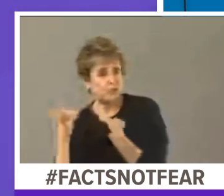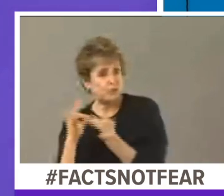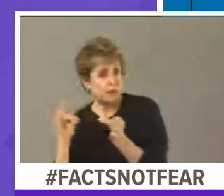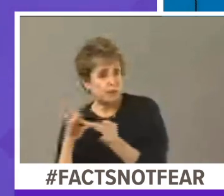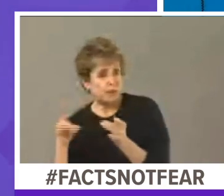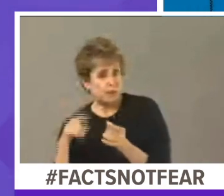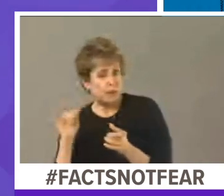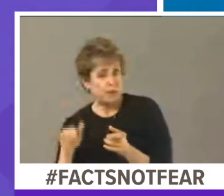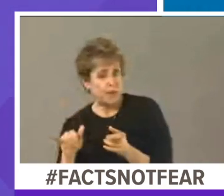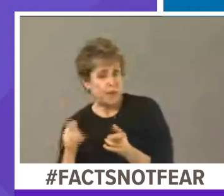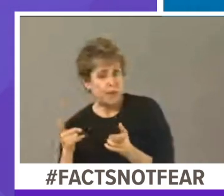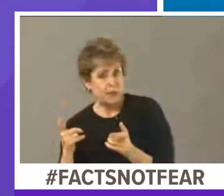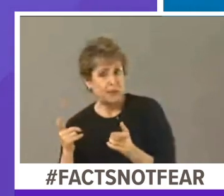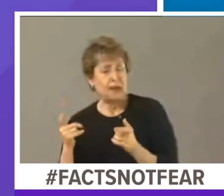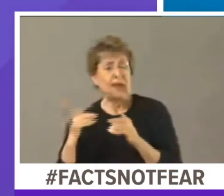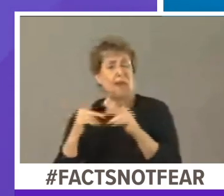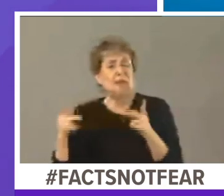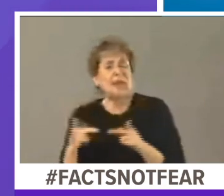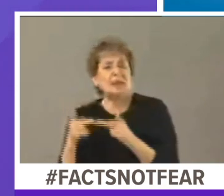and how that is